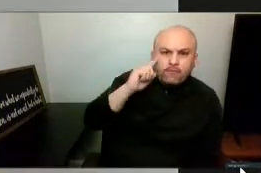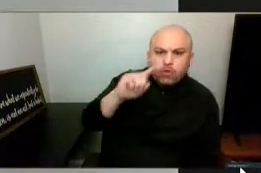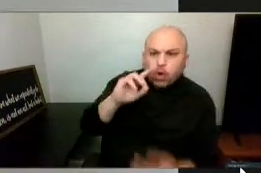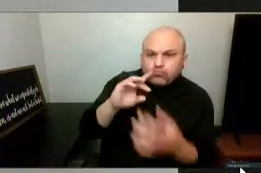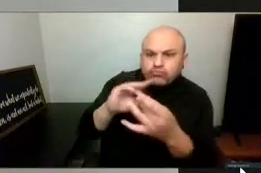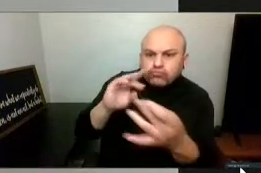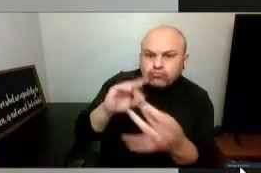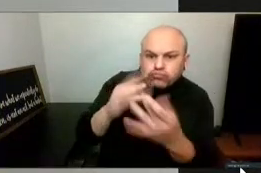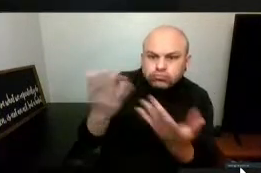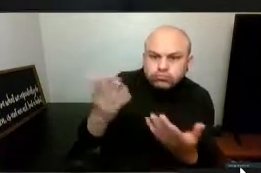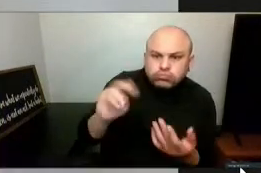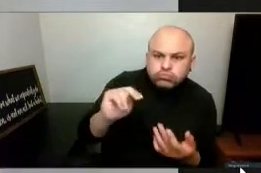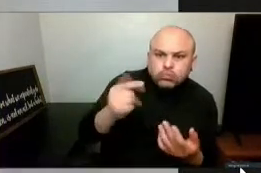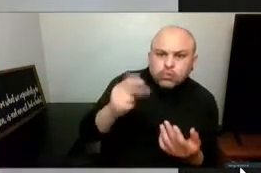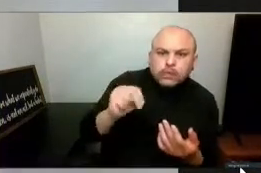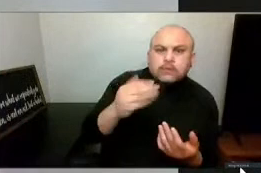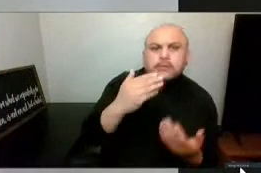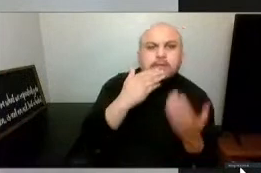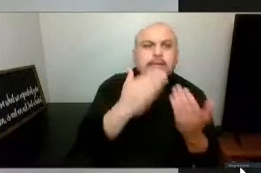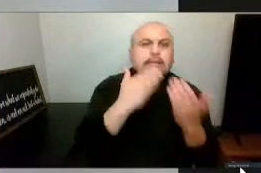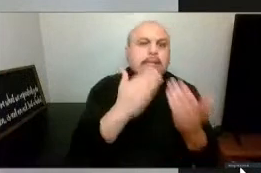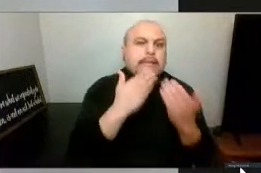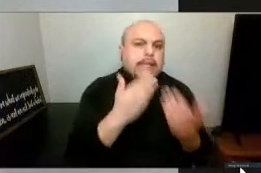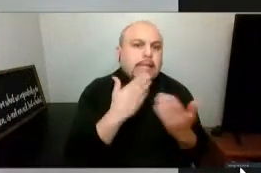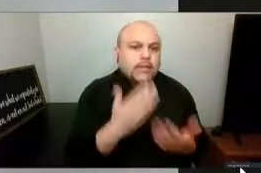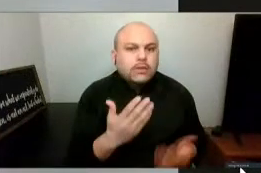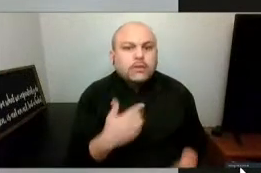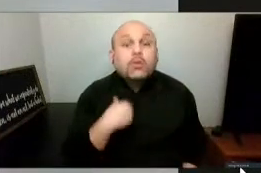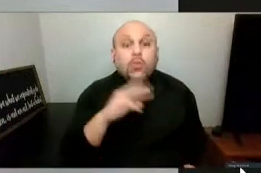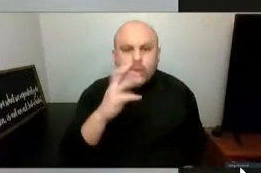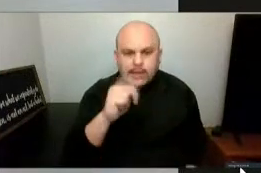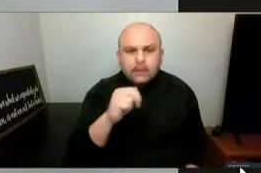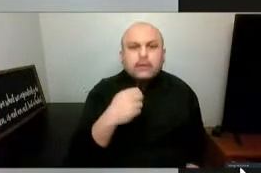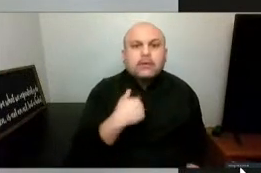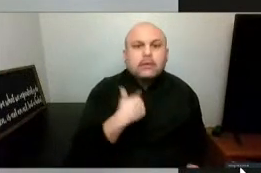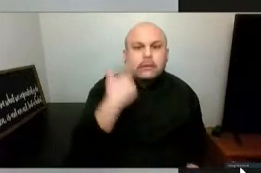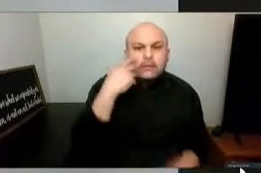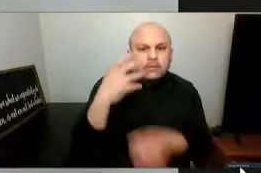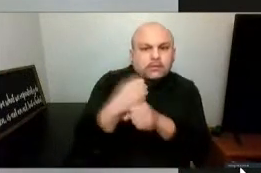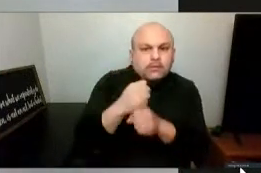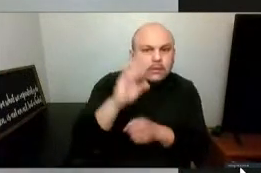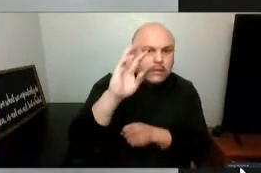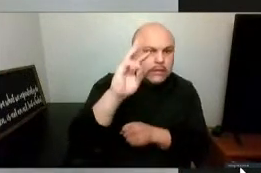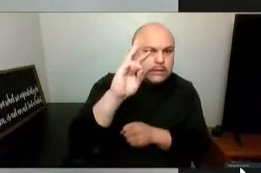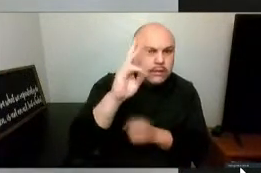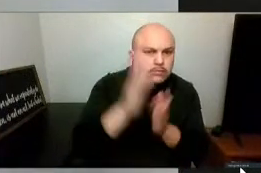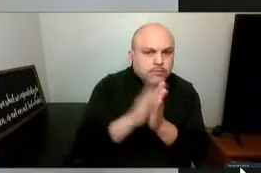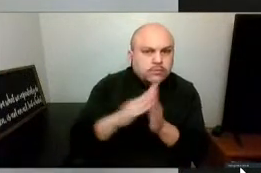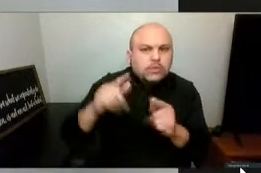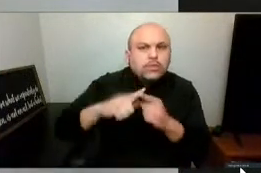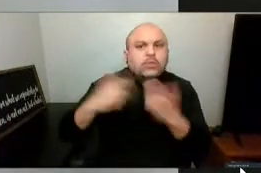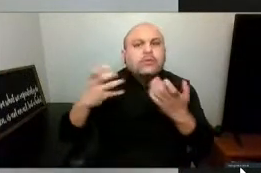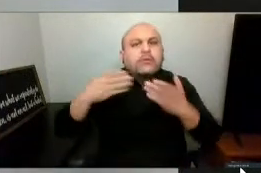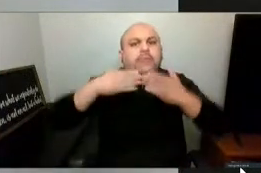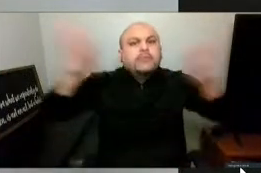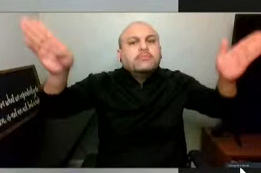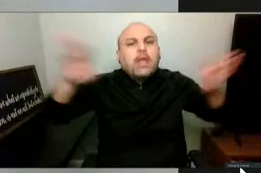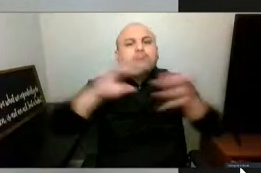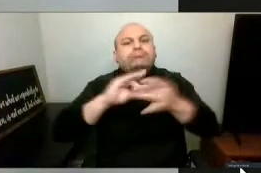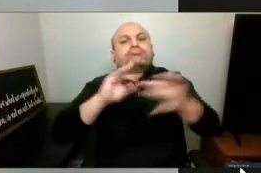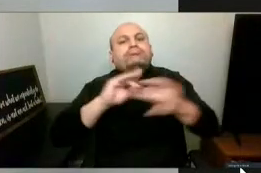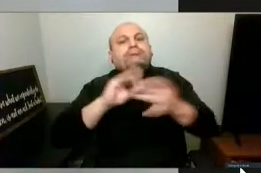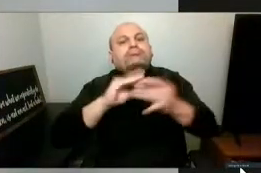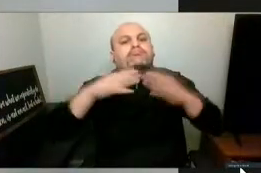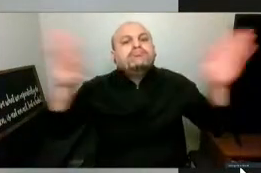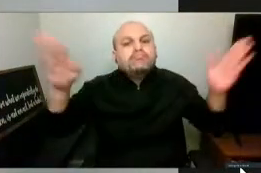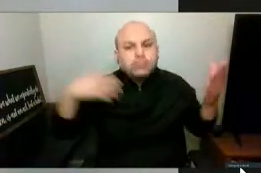Thank you, Madam Chair. So we received 6 requests to deliver public comments. First, we will hear from